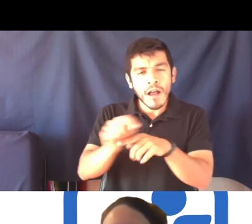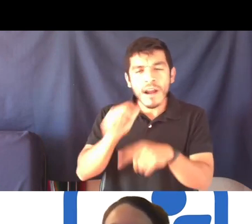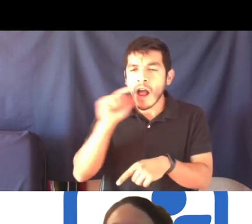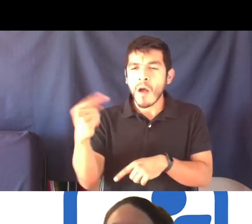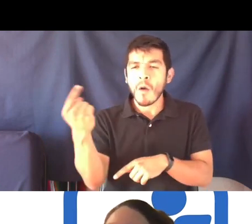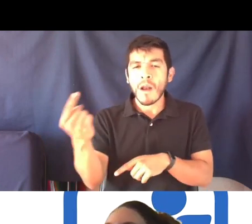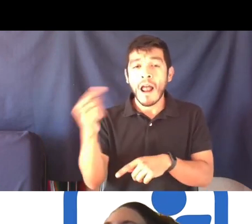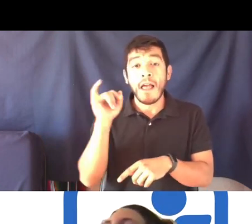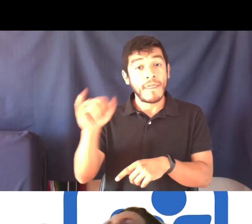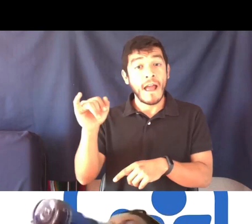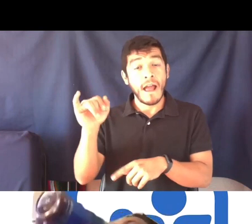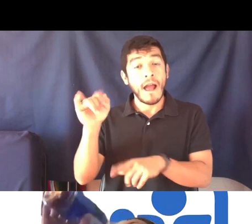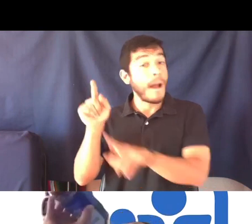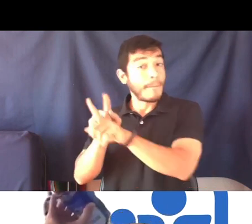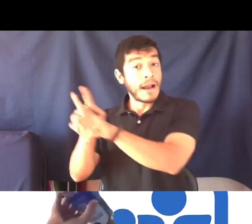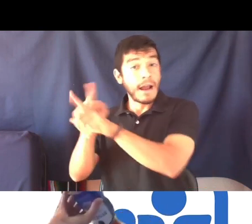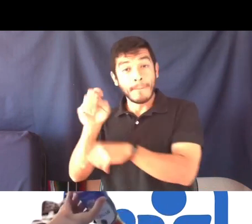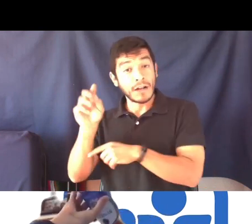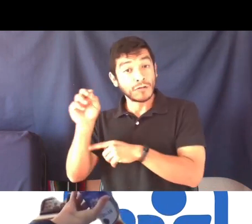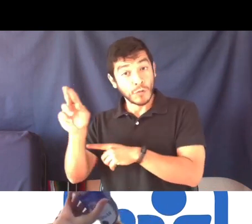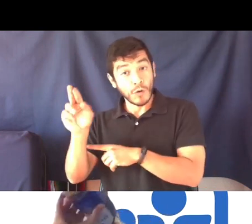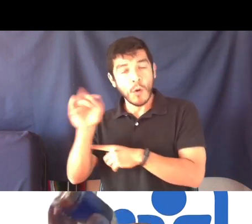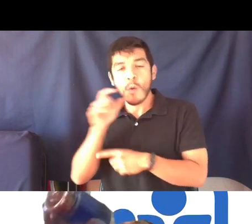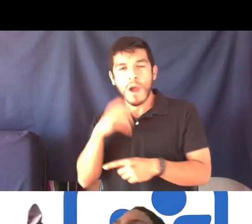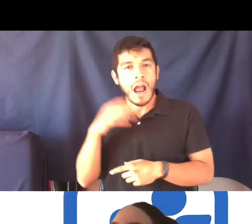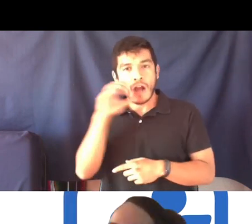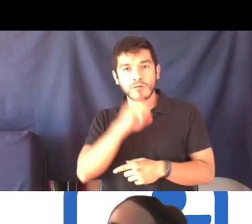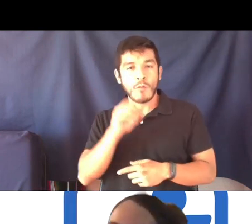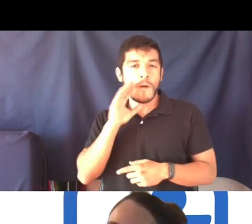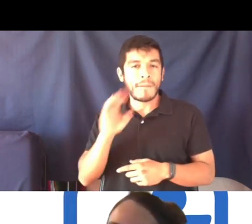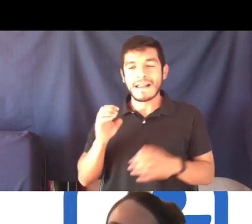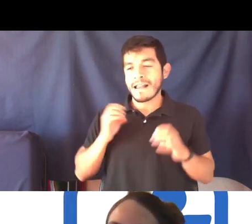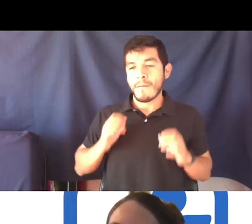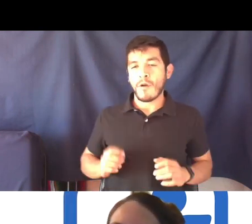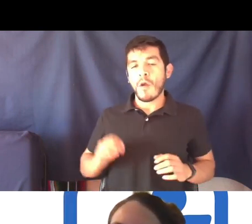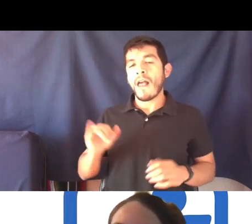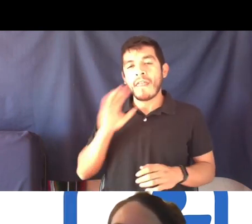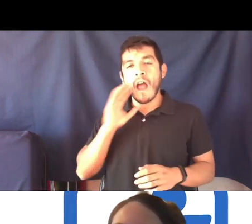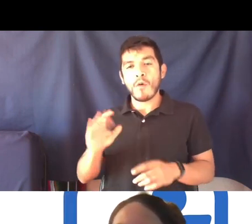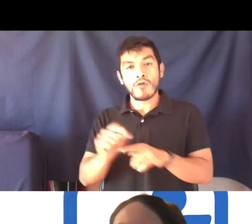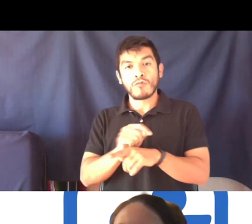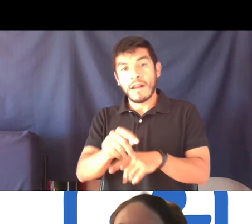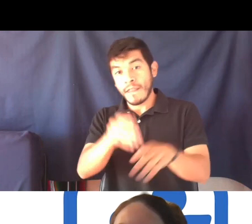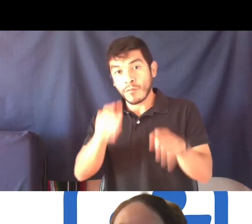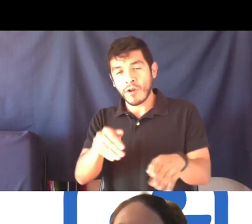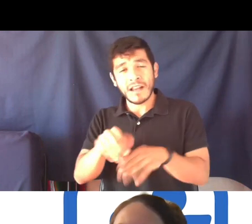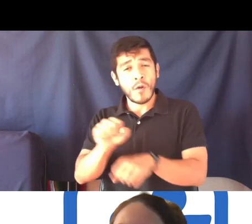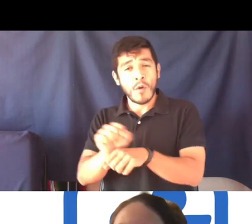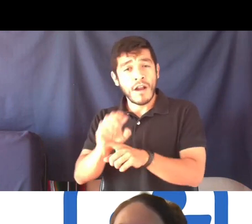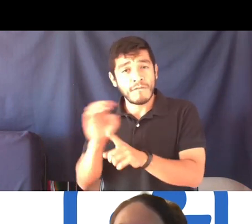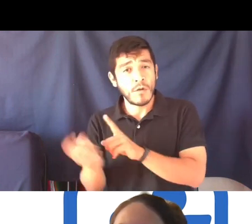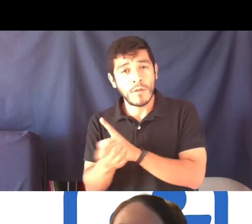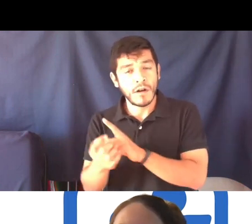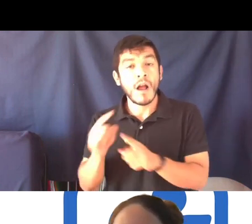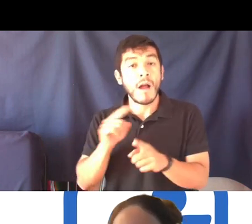the mentor, who I'm assuming would be like an employee that would be kind of onboarding this young person to a work environment.